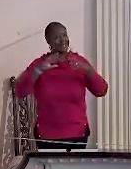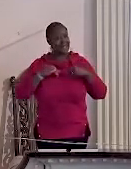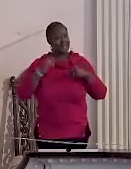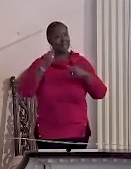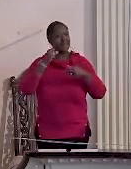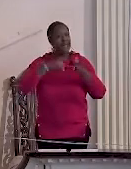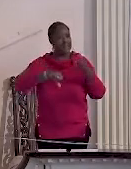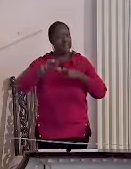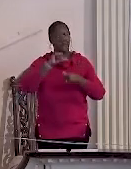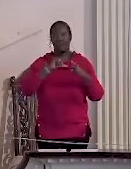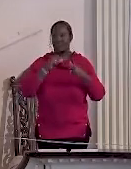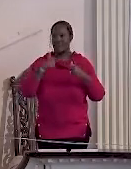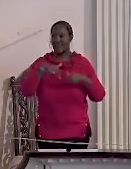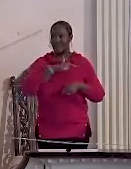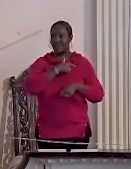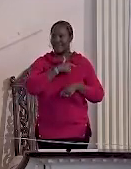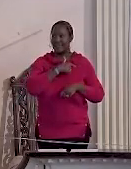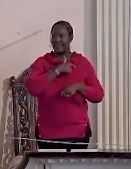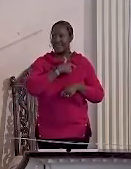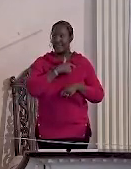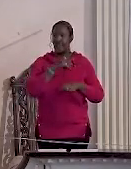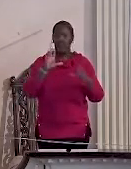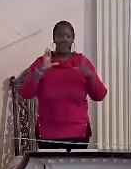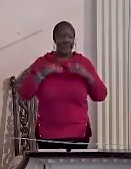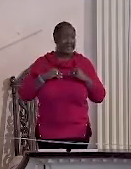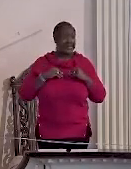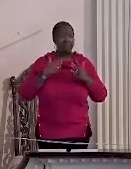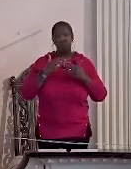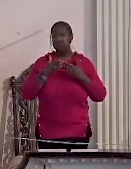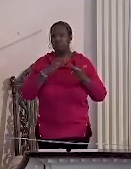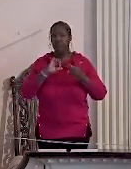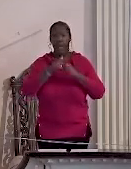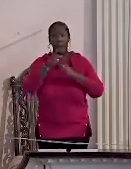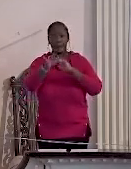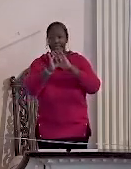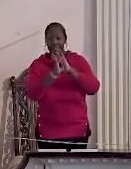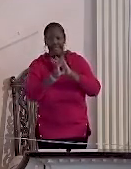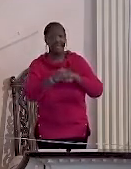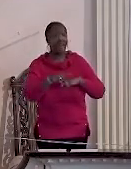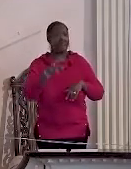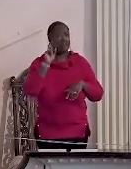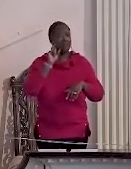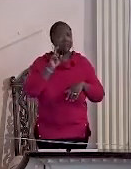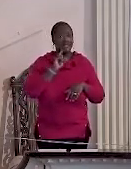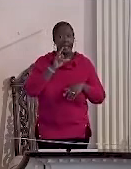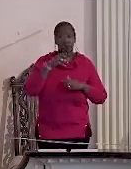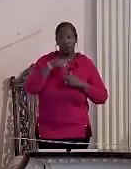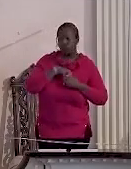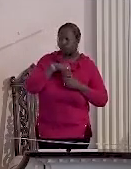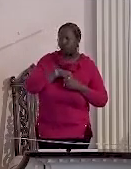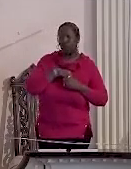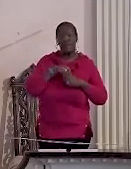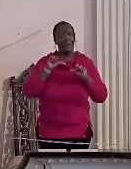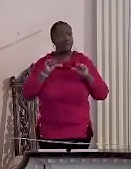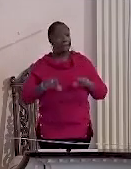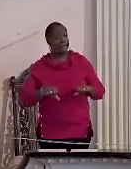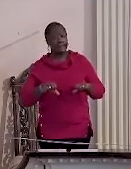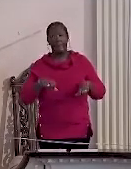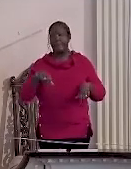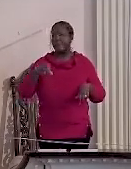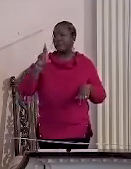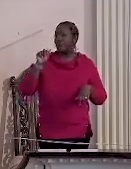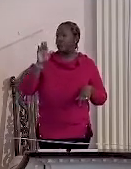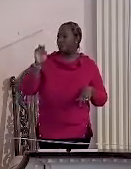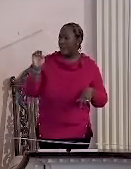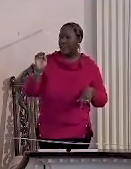today, where we accept all gender identities, sexual orientation, abilities, race,